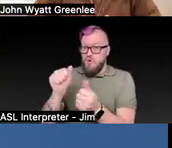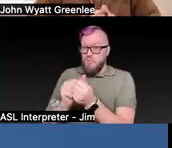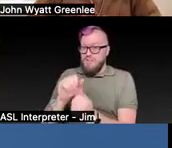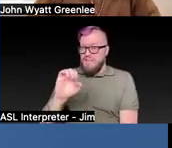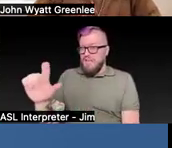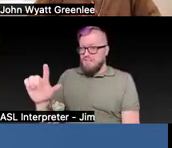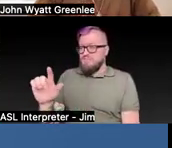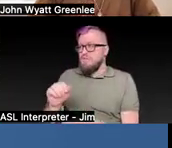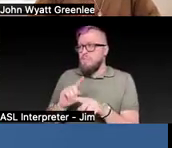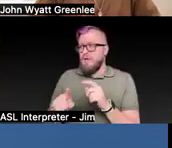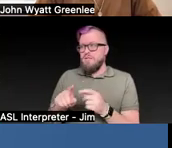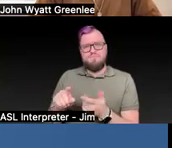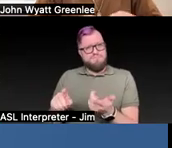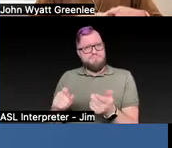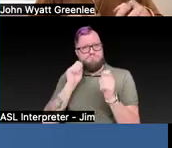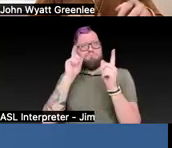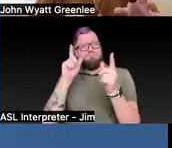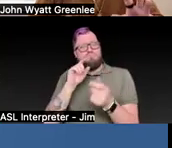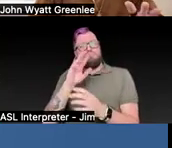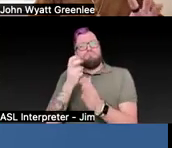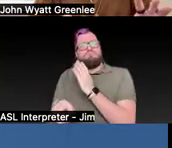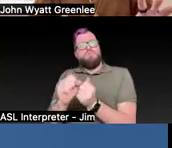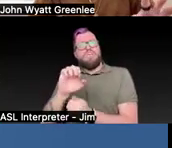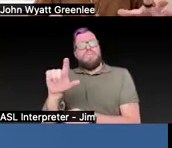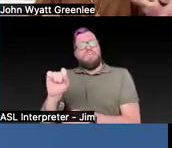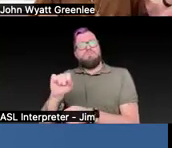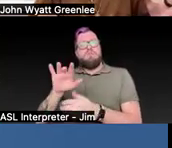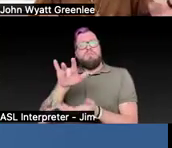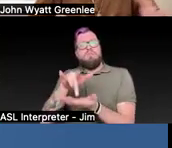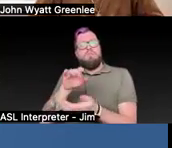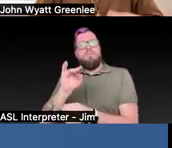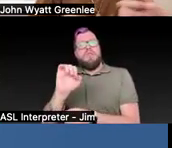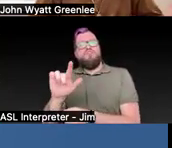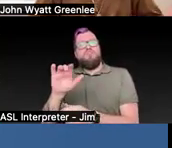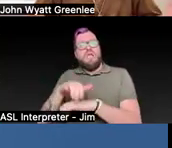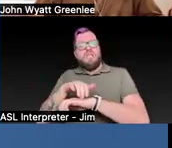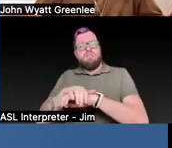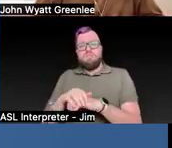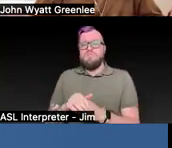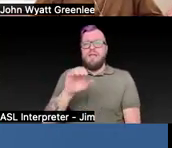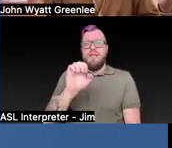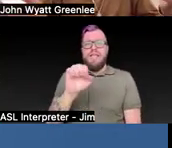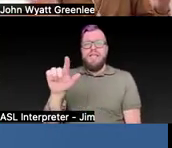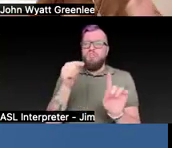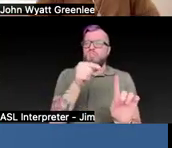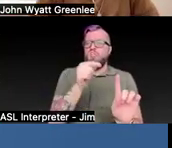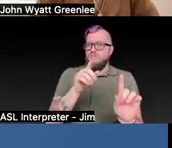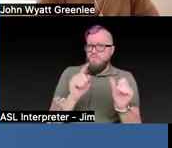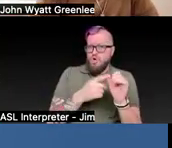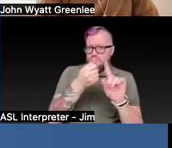in medieval England. And I want to take a moment and talk about like when I say eels, what we're actually talking